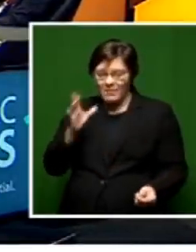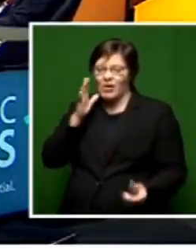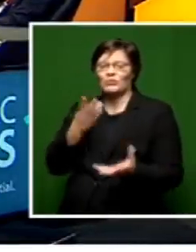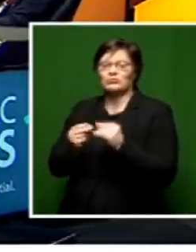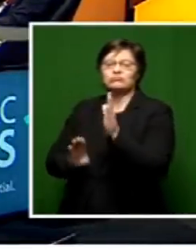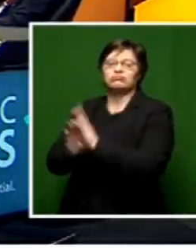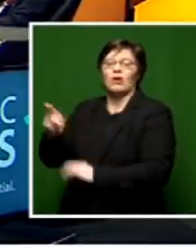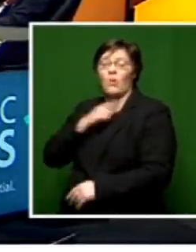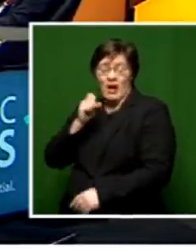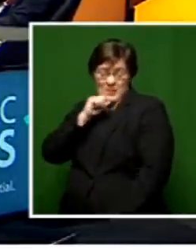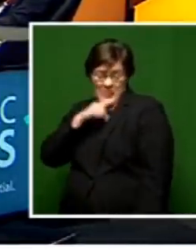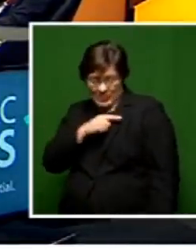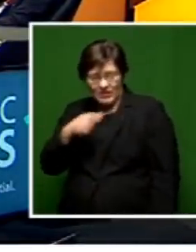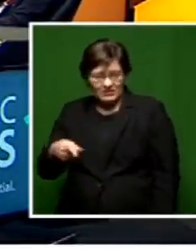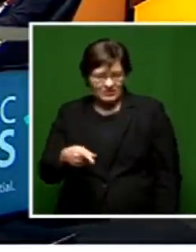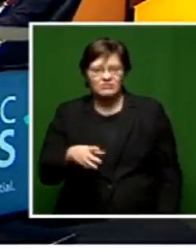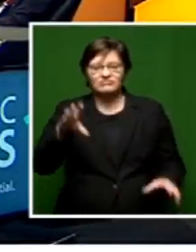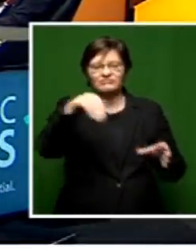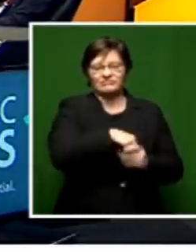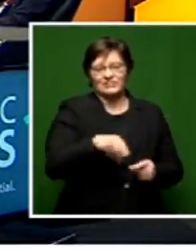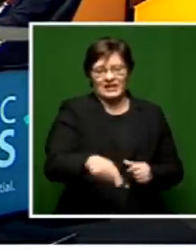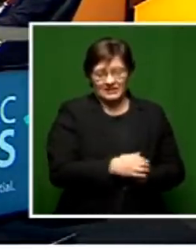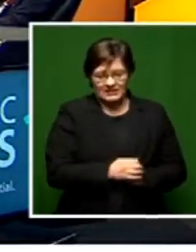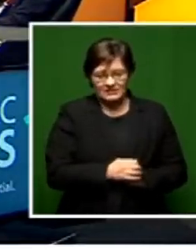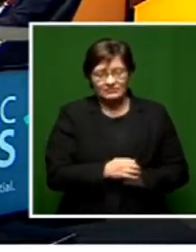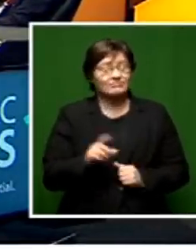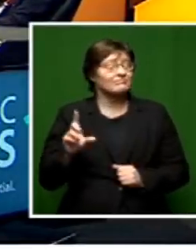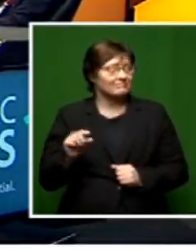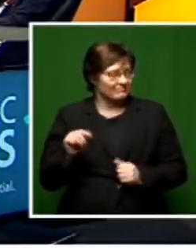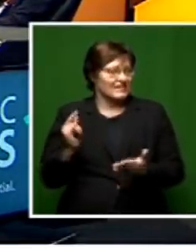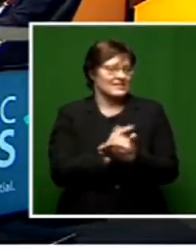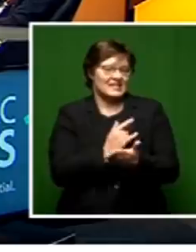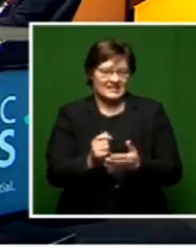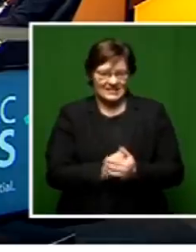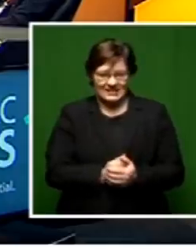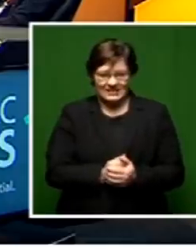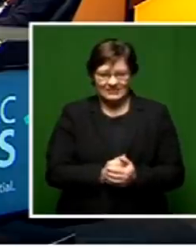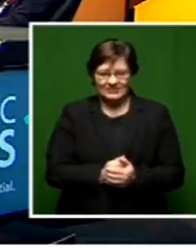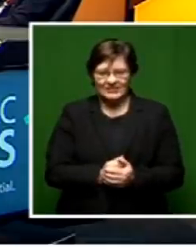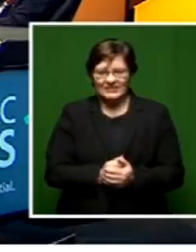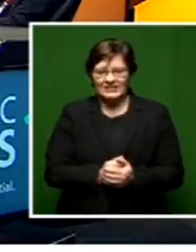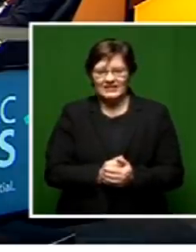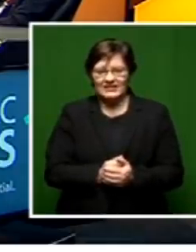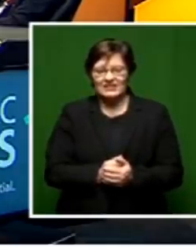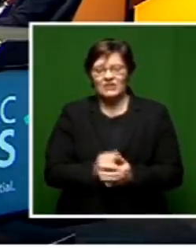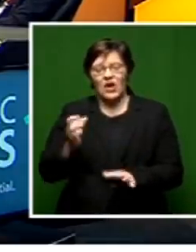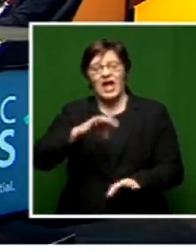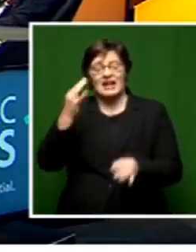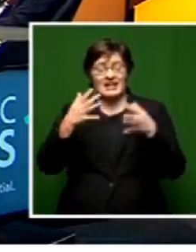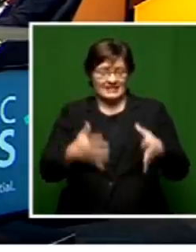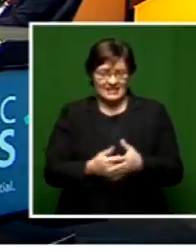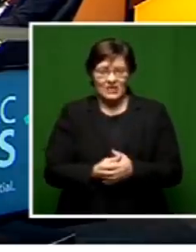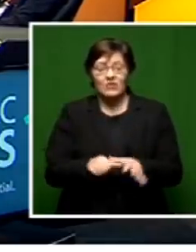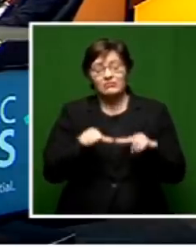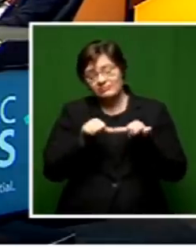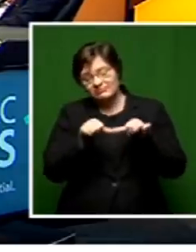back. Very interesting discussion, Professor Mcebisi Ndletyana, our analyst, as we continue to see the results streaming in, and